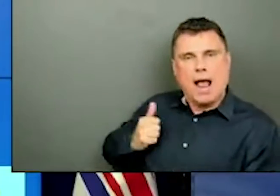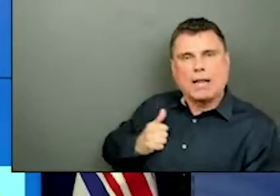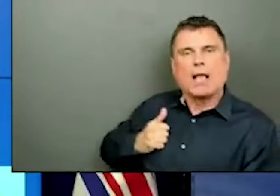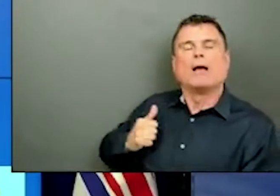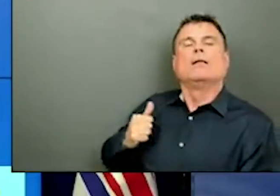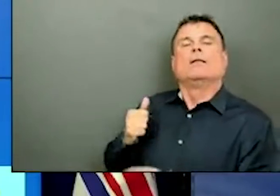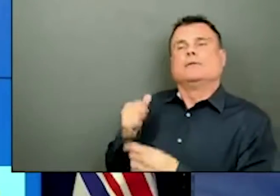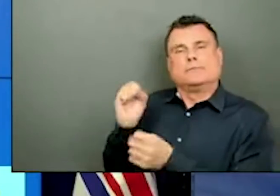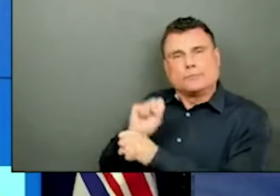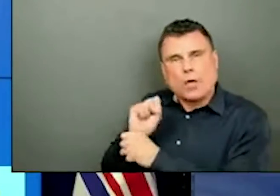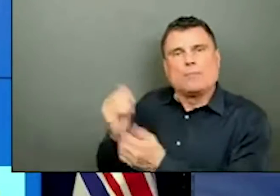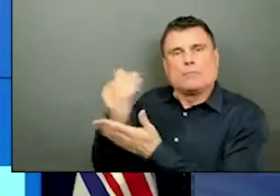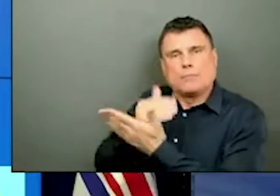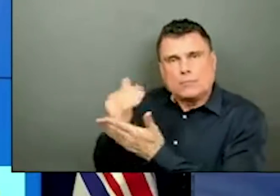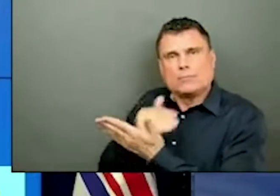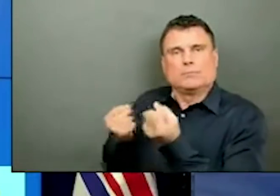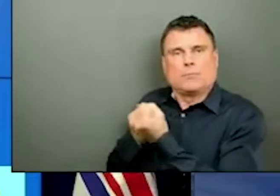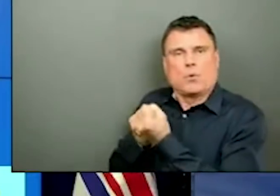those workers.